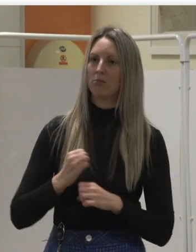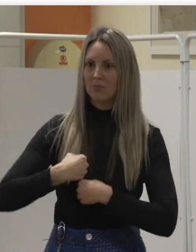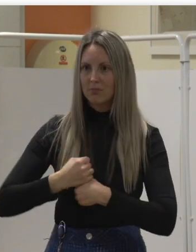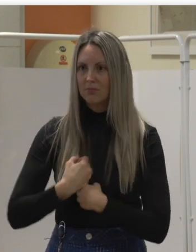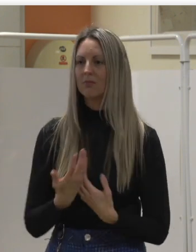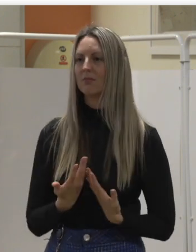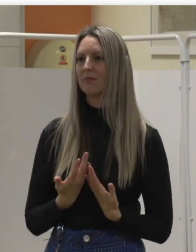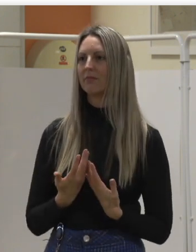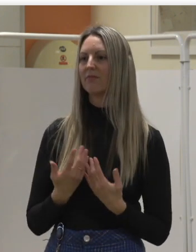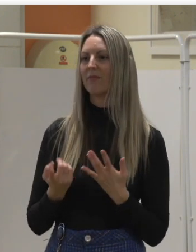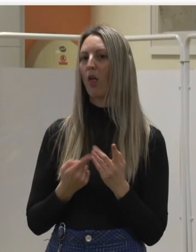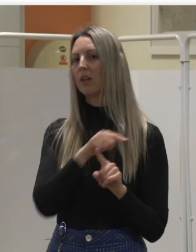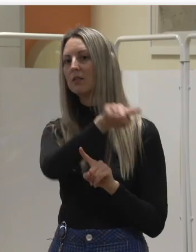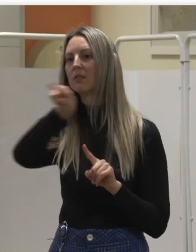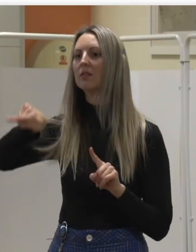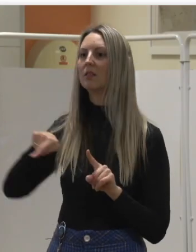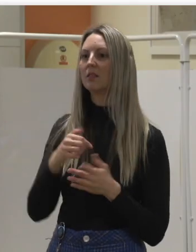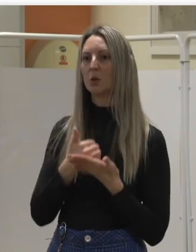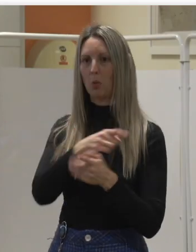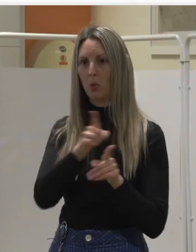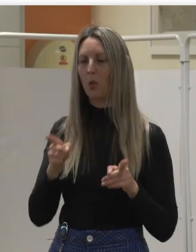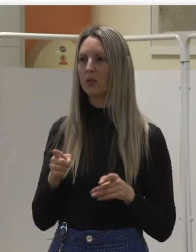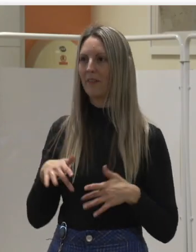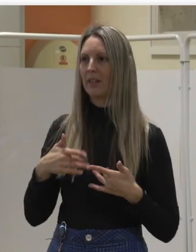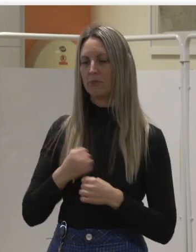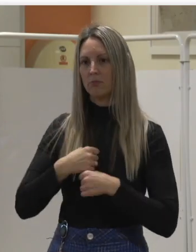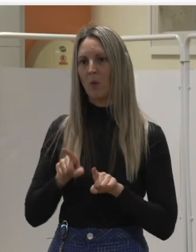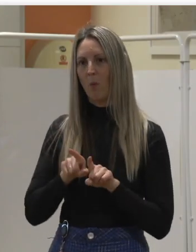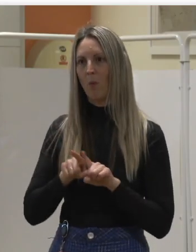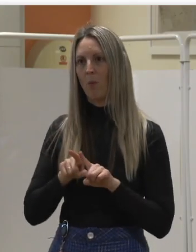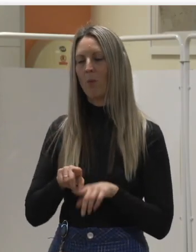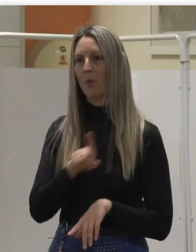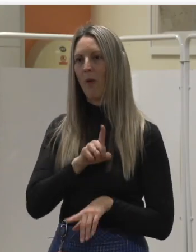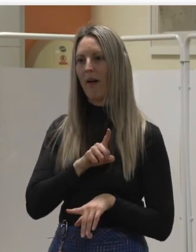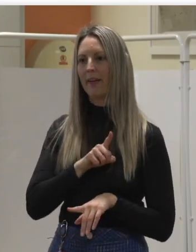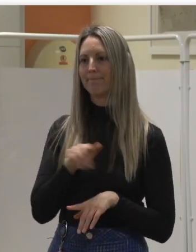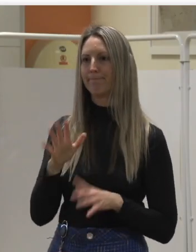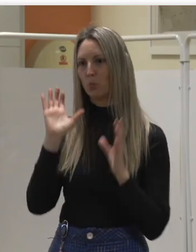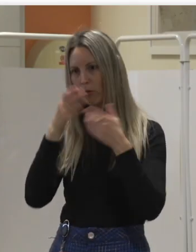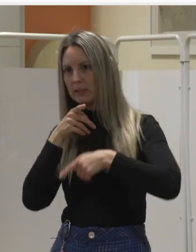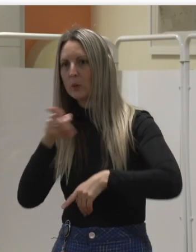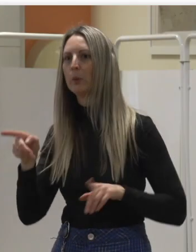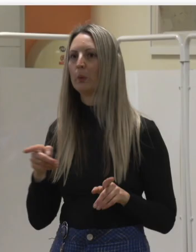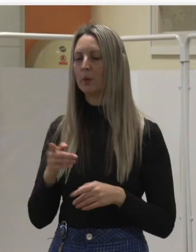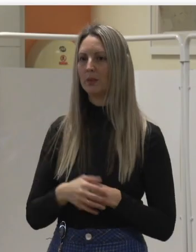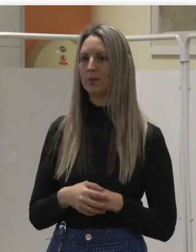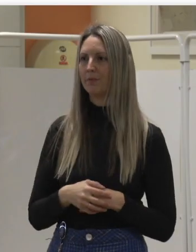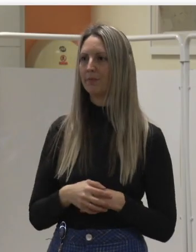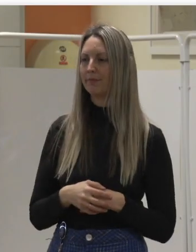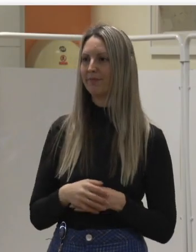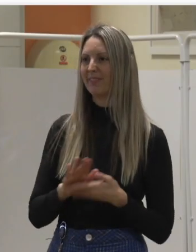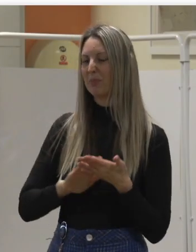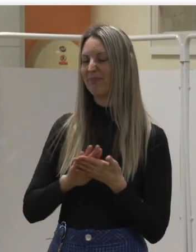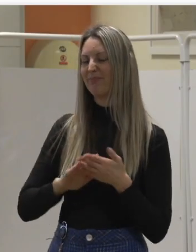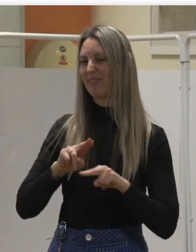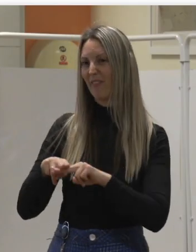to people who are around you, not just you. So it doesn't just affect you, it also affects people who are near and dear,